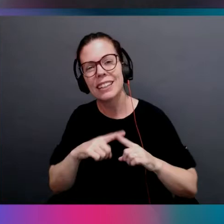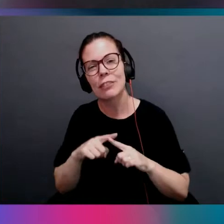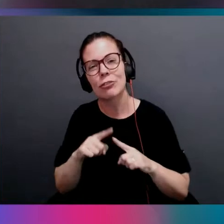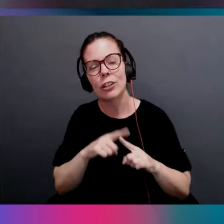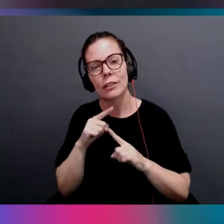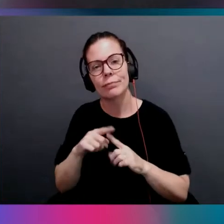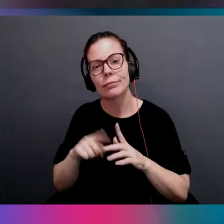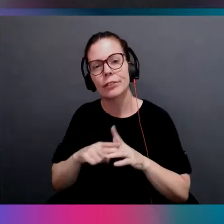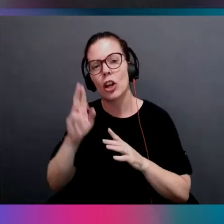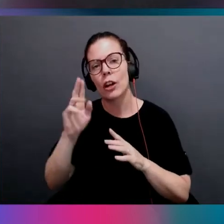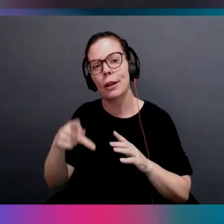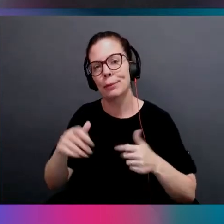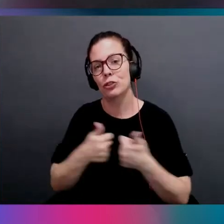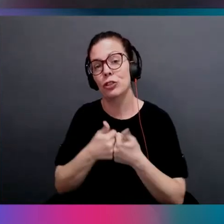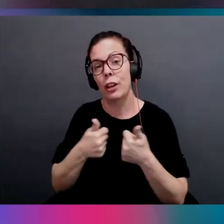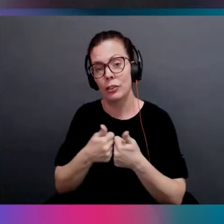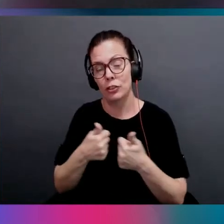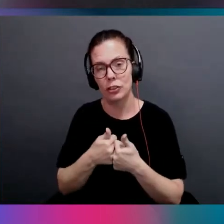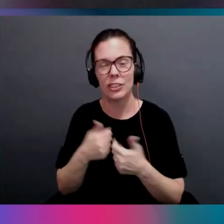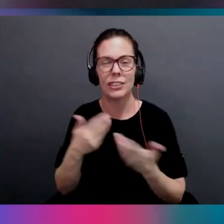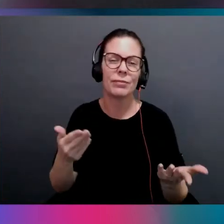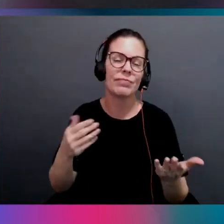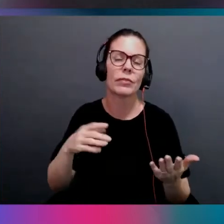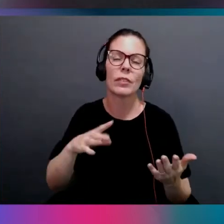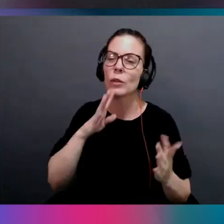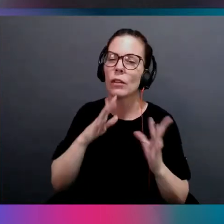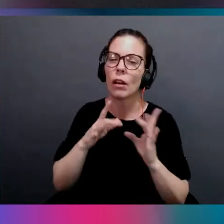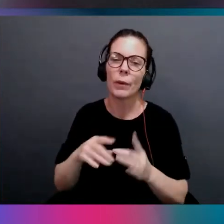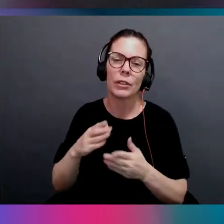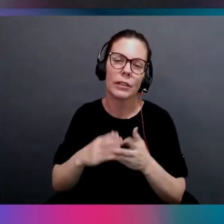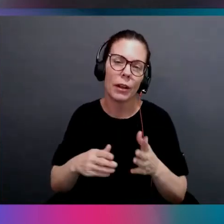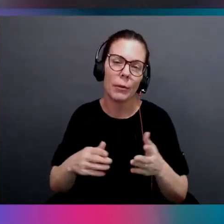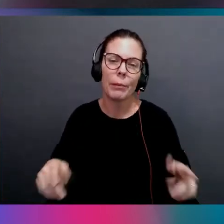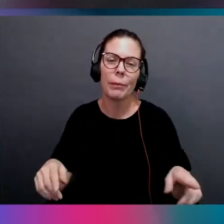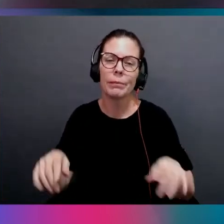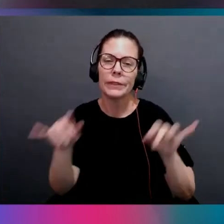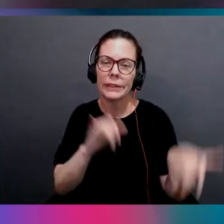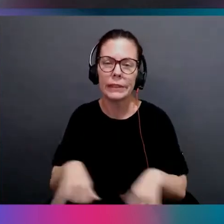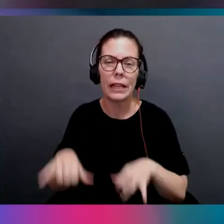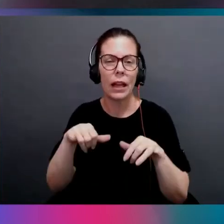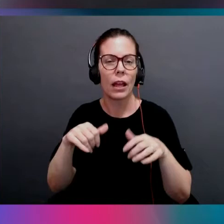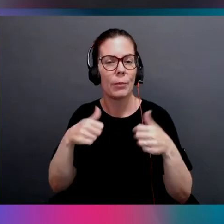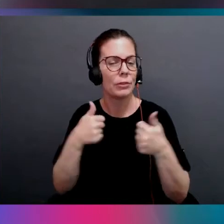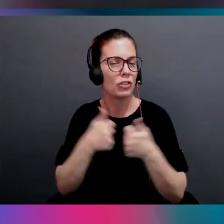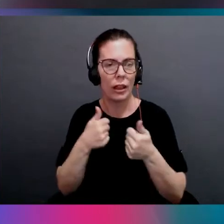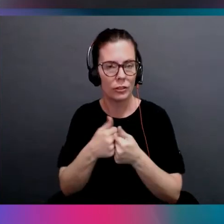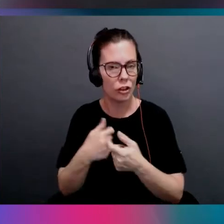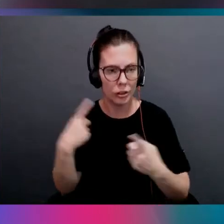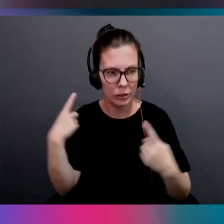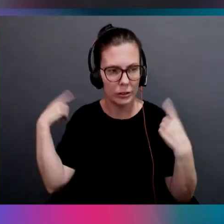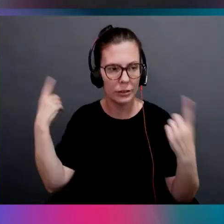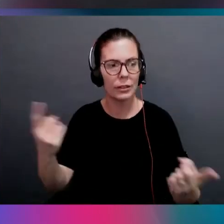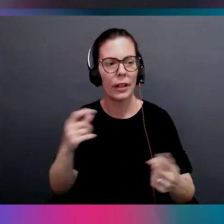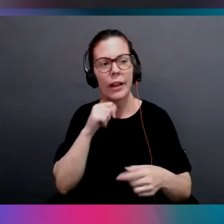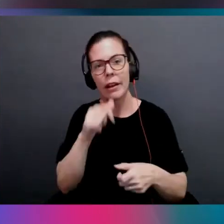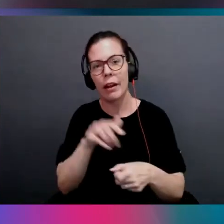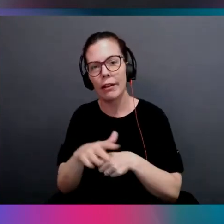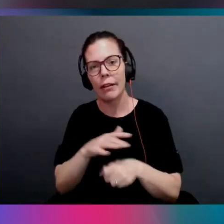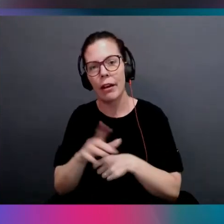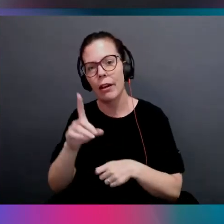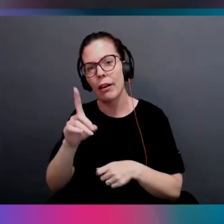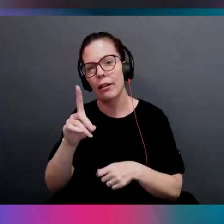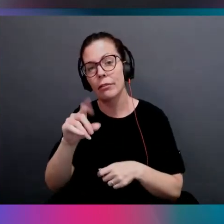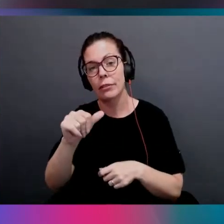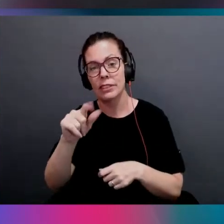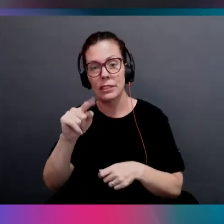startup challenges. We've talked about some of the same challenges throughout the series here, not having enough data, right? And you